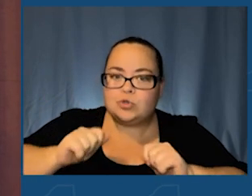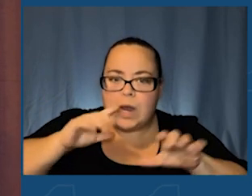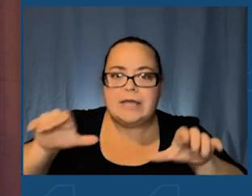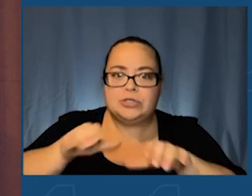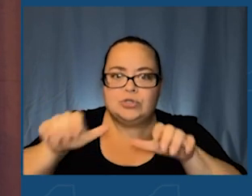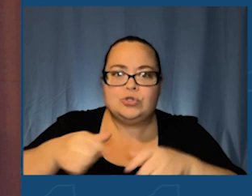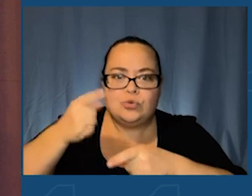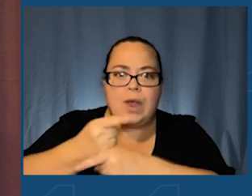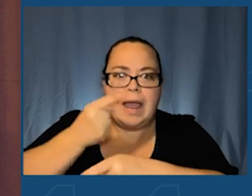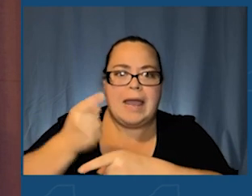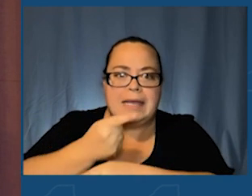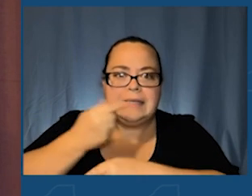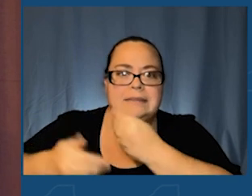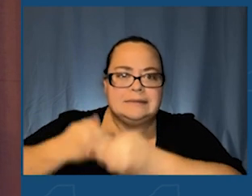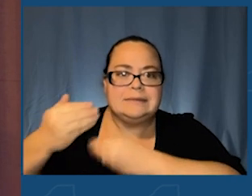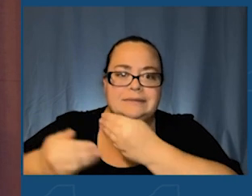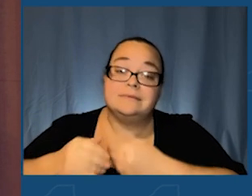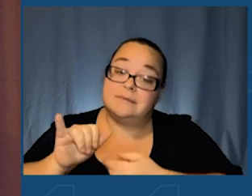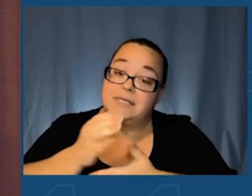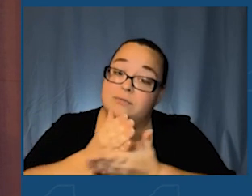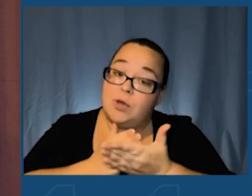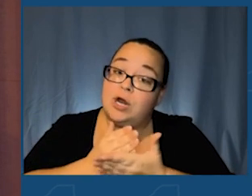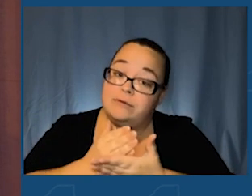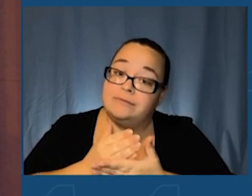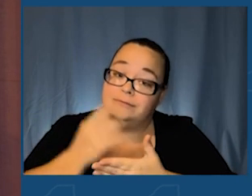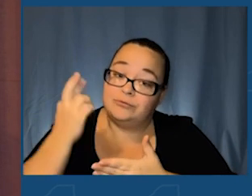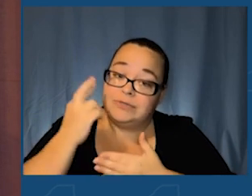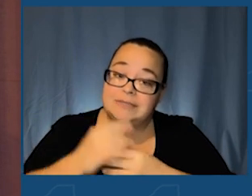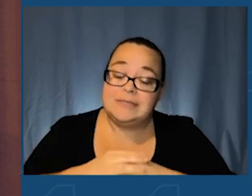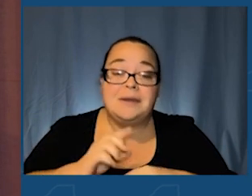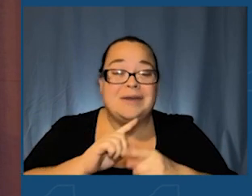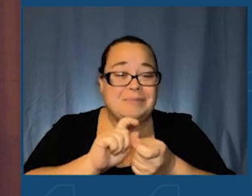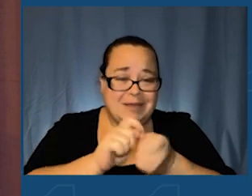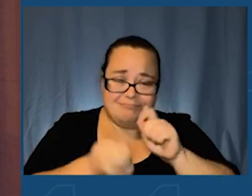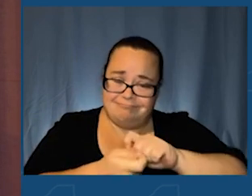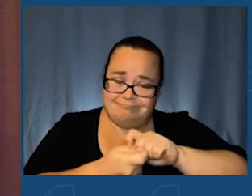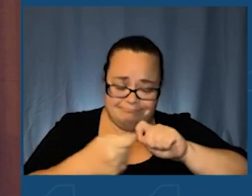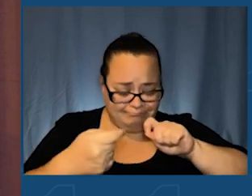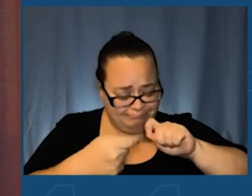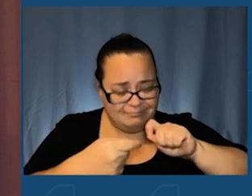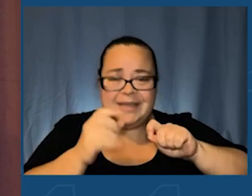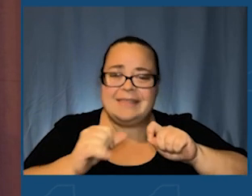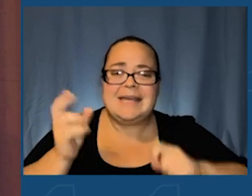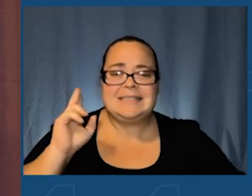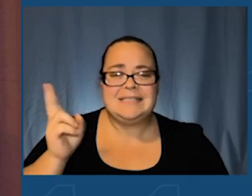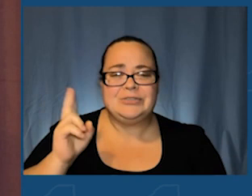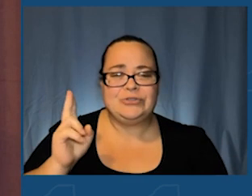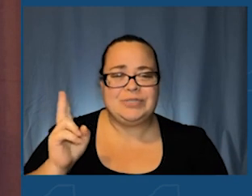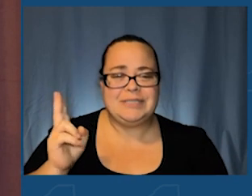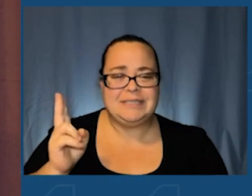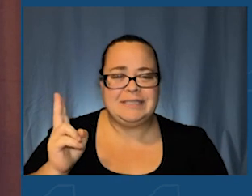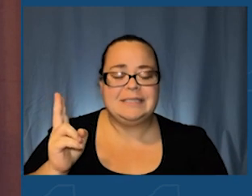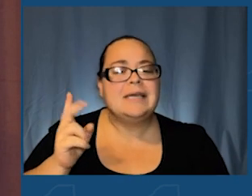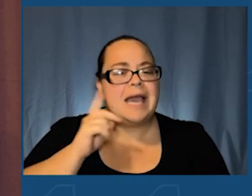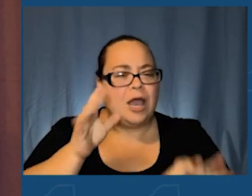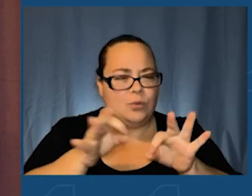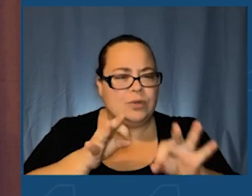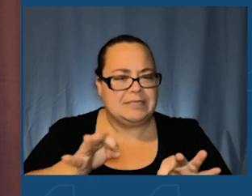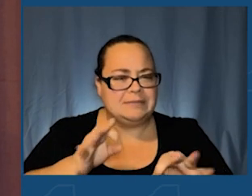That's part of it. But the backlash is part of history. Let me explain before I close.